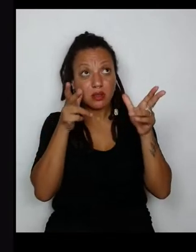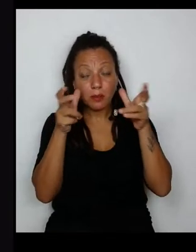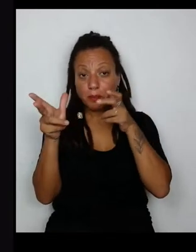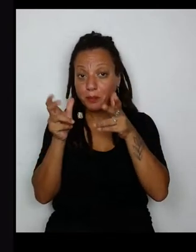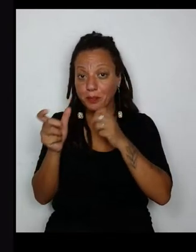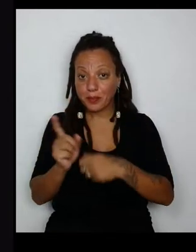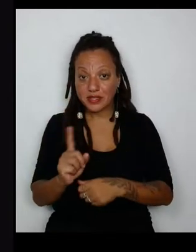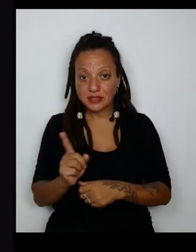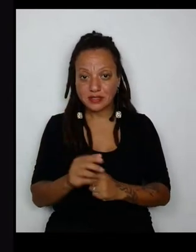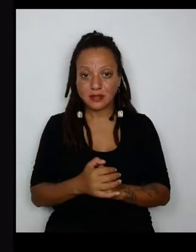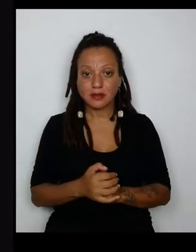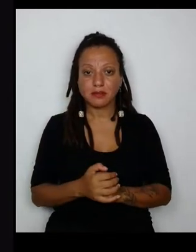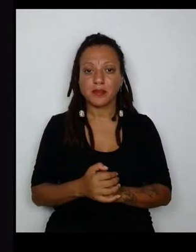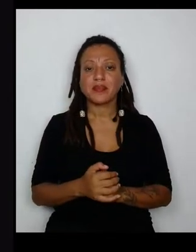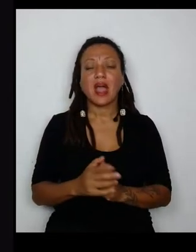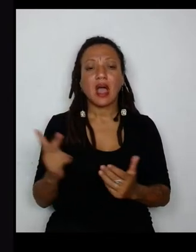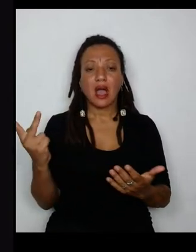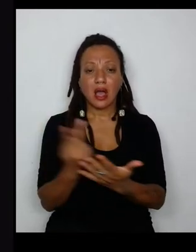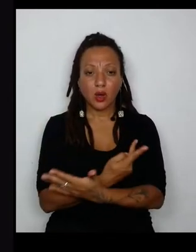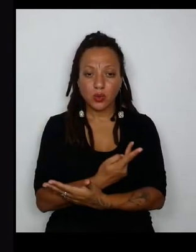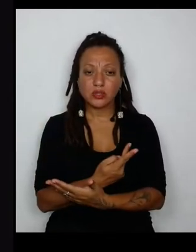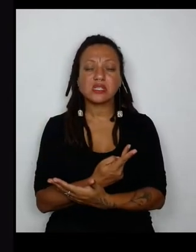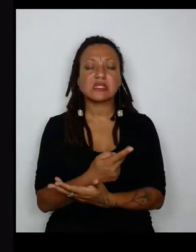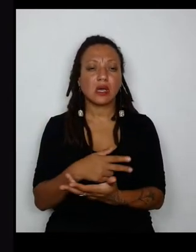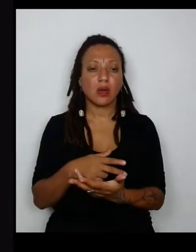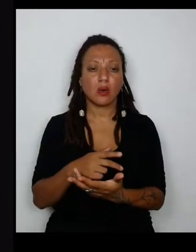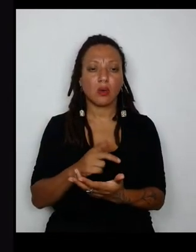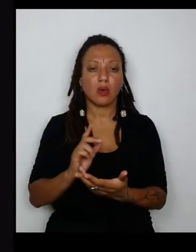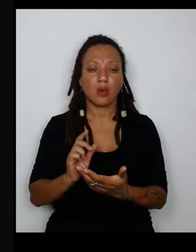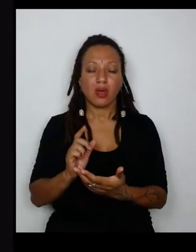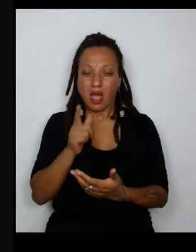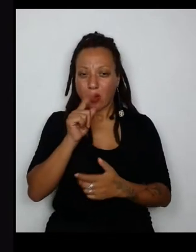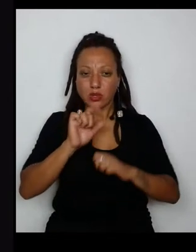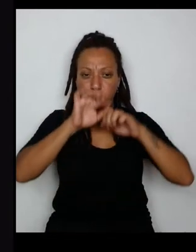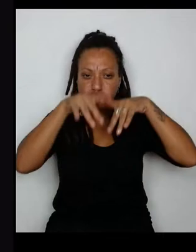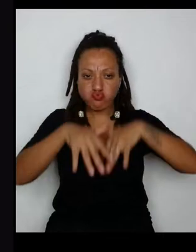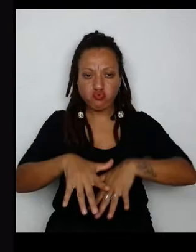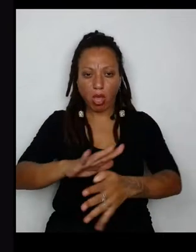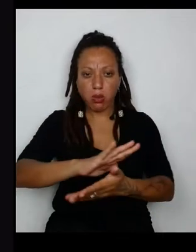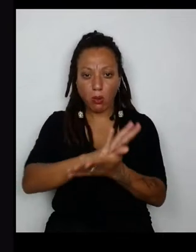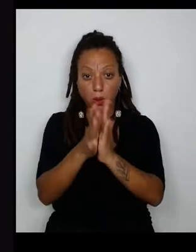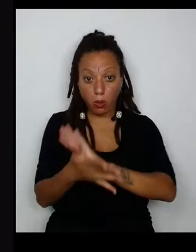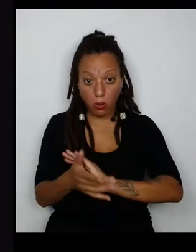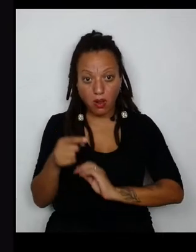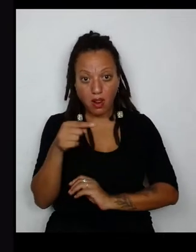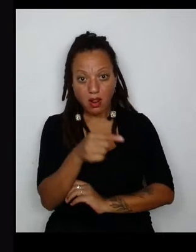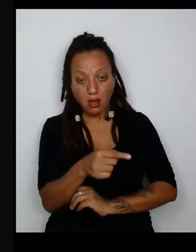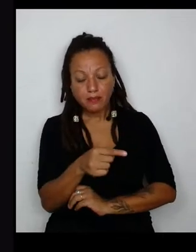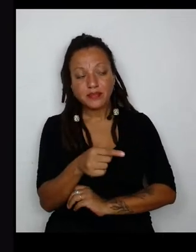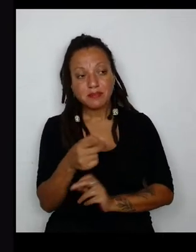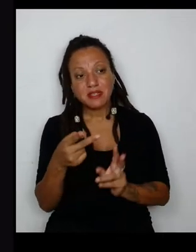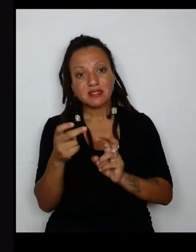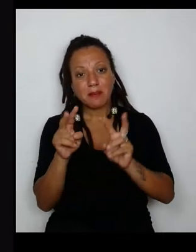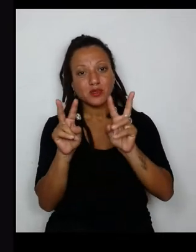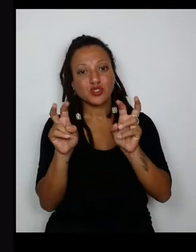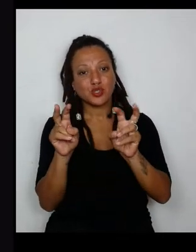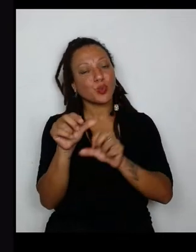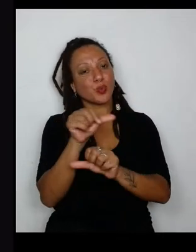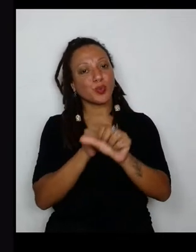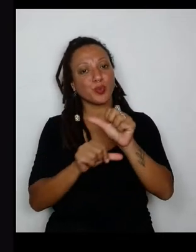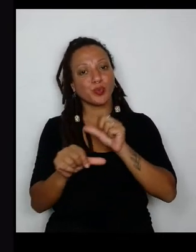refrains this timeless tropical scene by reminding us that the devastating earthquake and tsunami took place there in